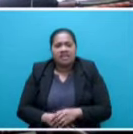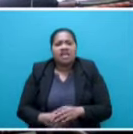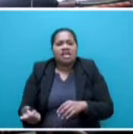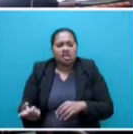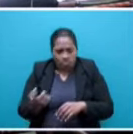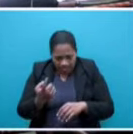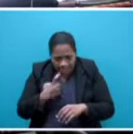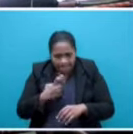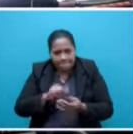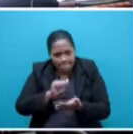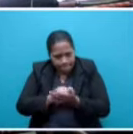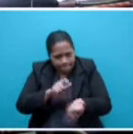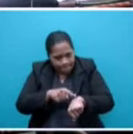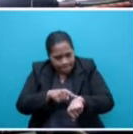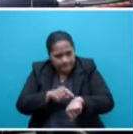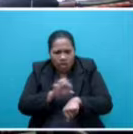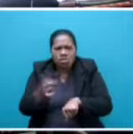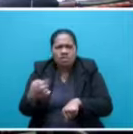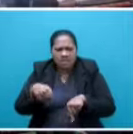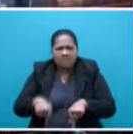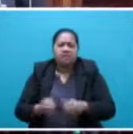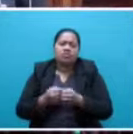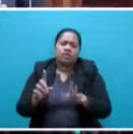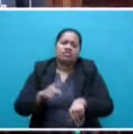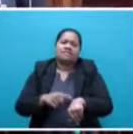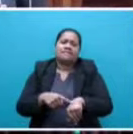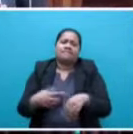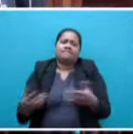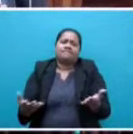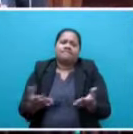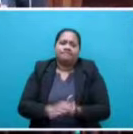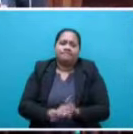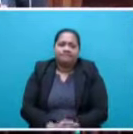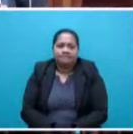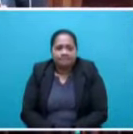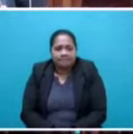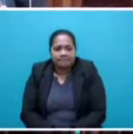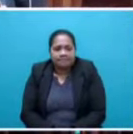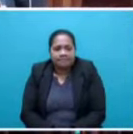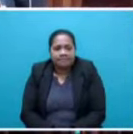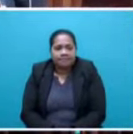So don't come here and waste your time with something that you have overlooked.